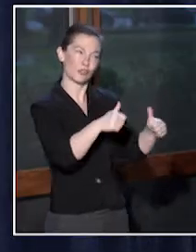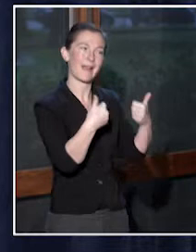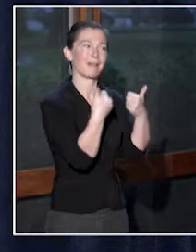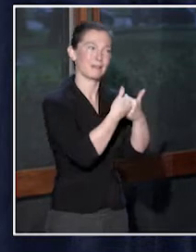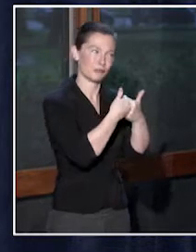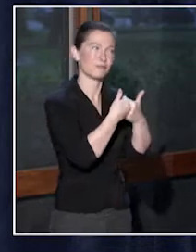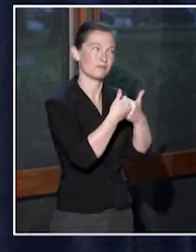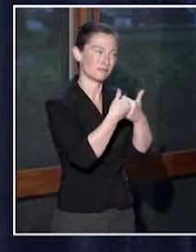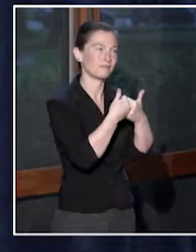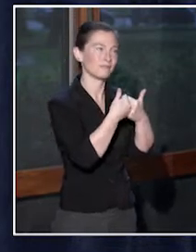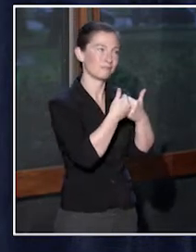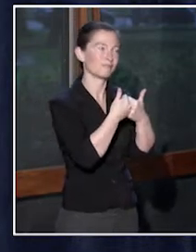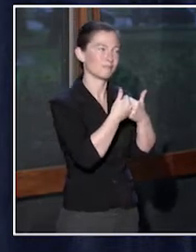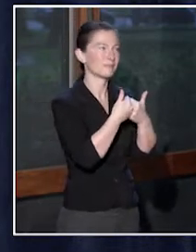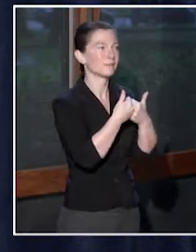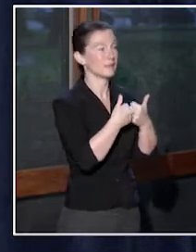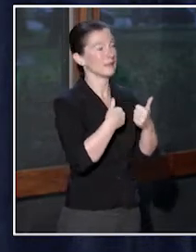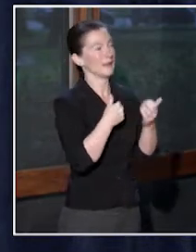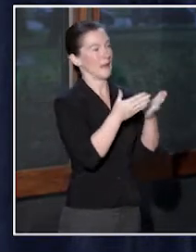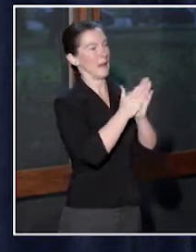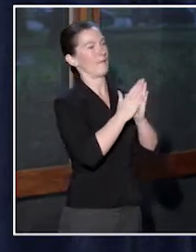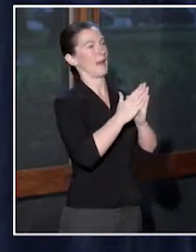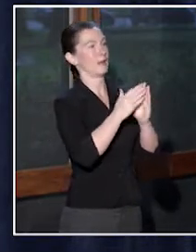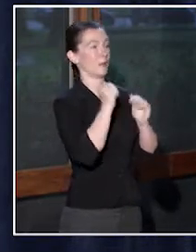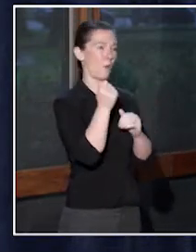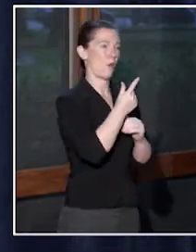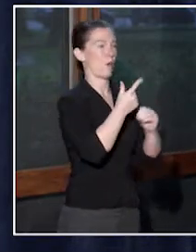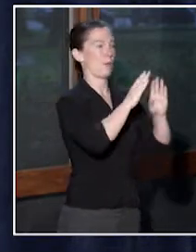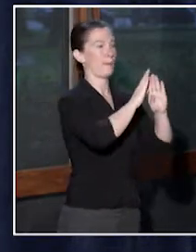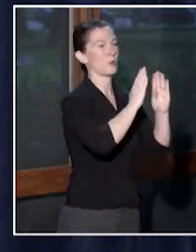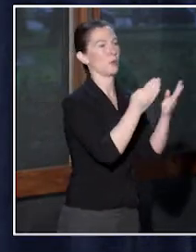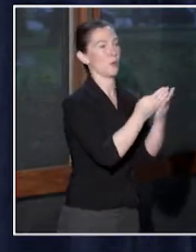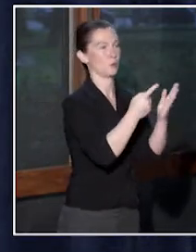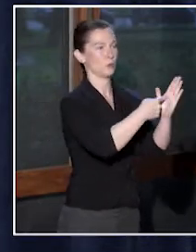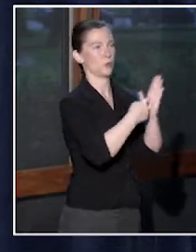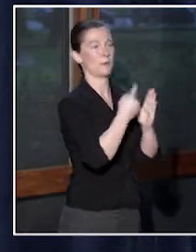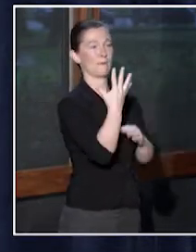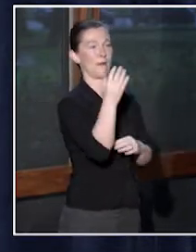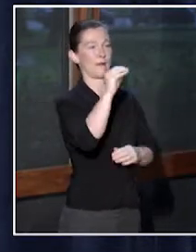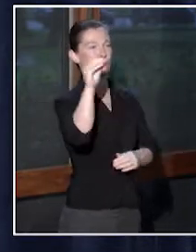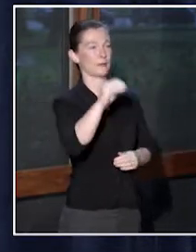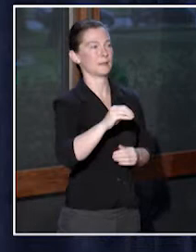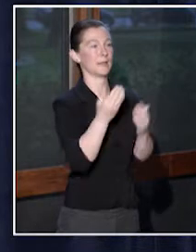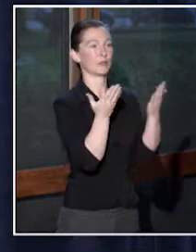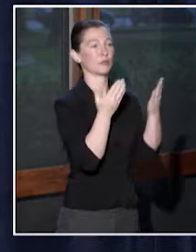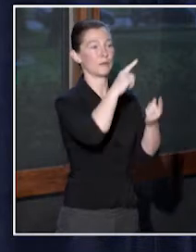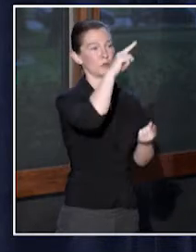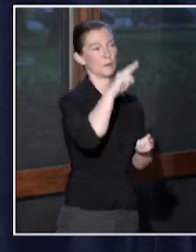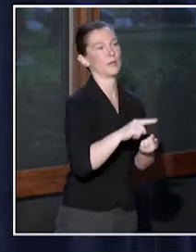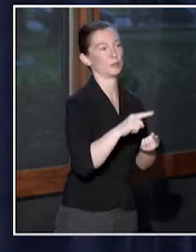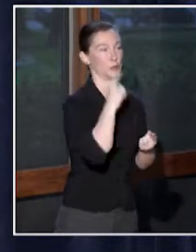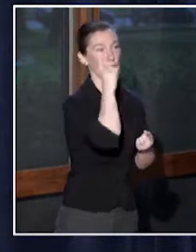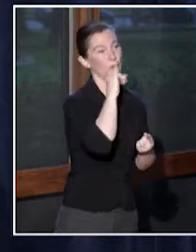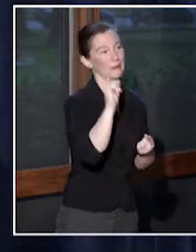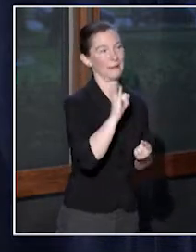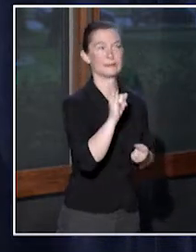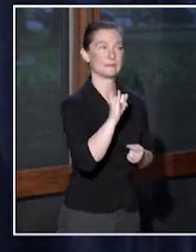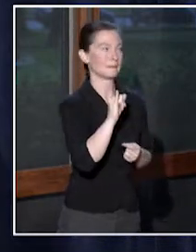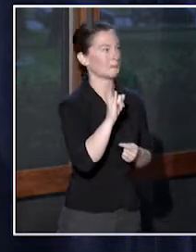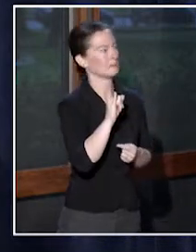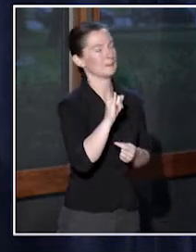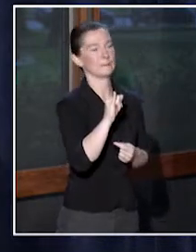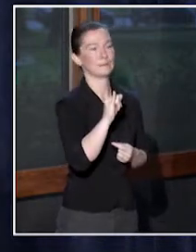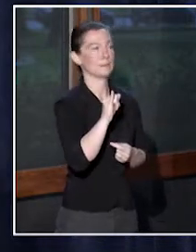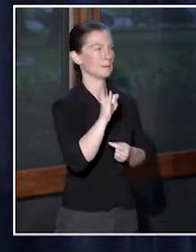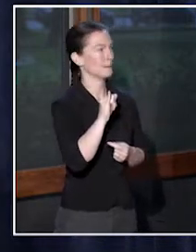what a 5% reduction in services would look like. It's ugly. My commitment to you